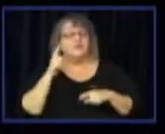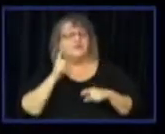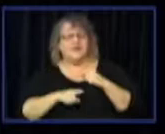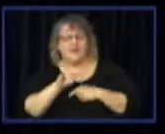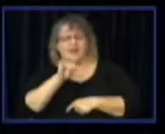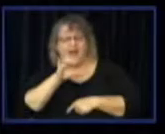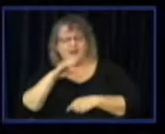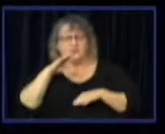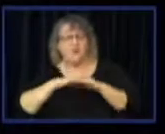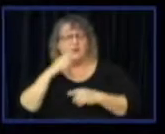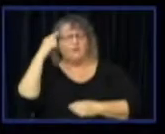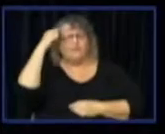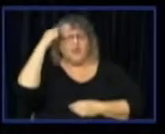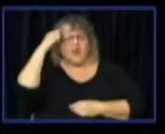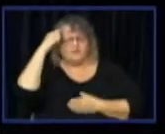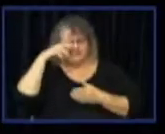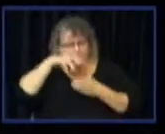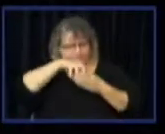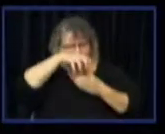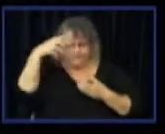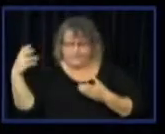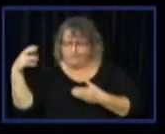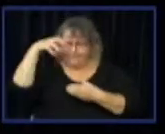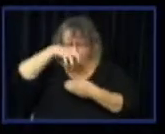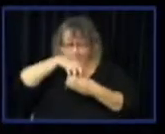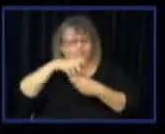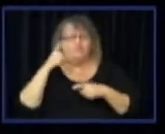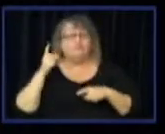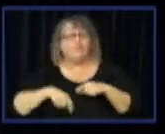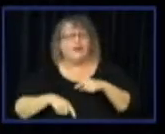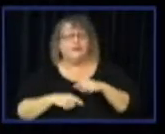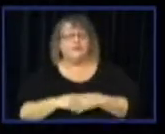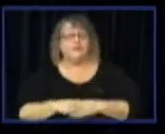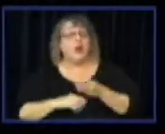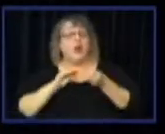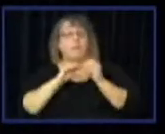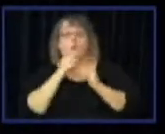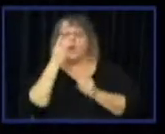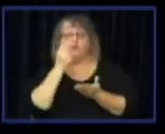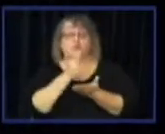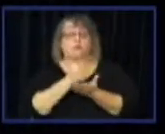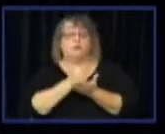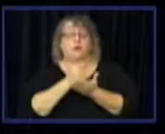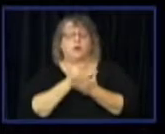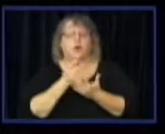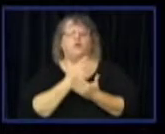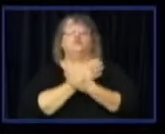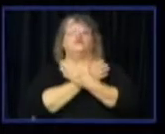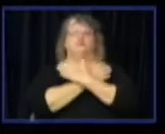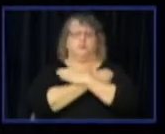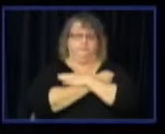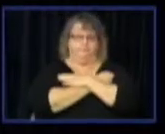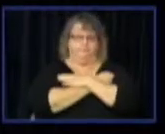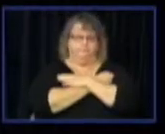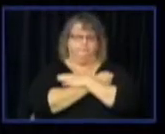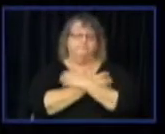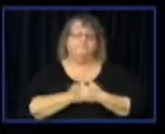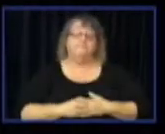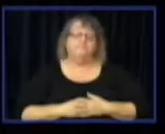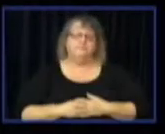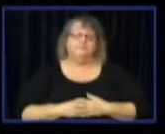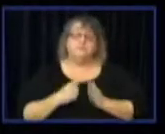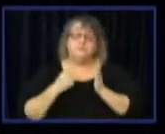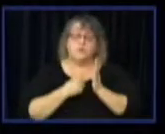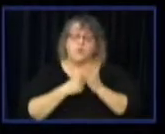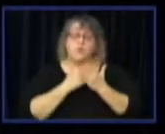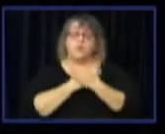the brain. That's the real problem. So the number one treatment right now is rest. And